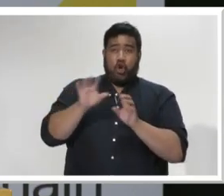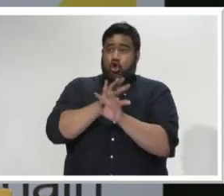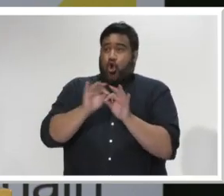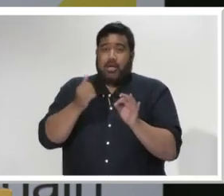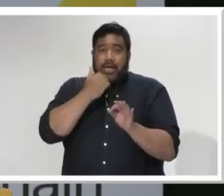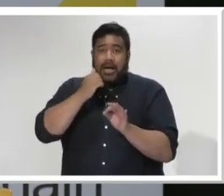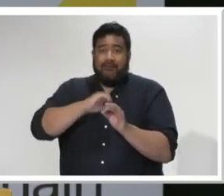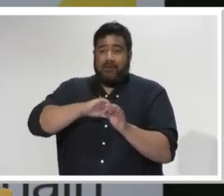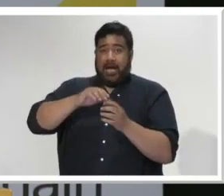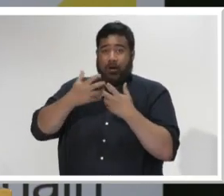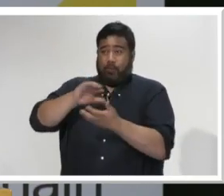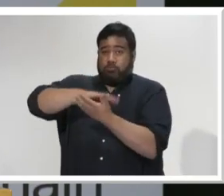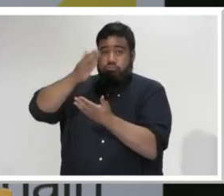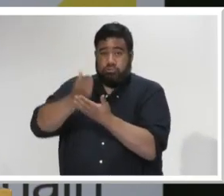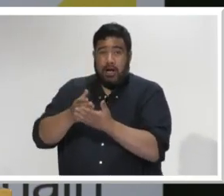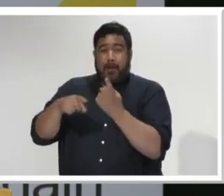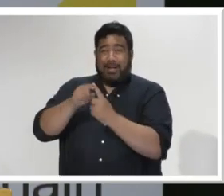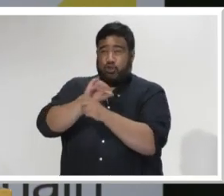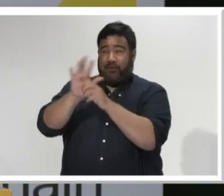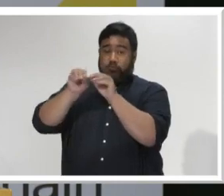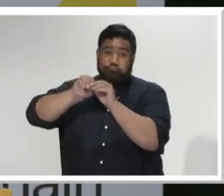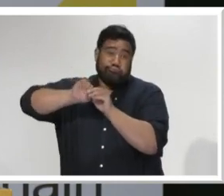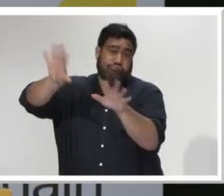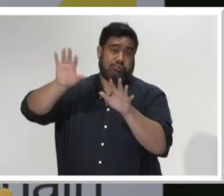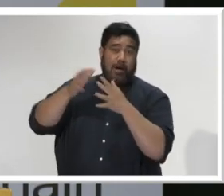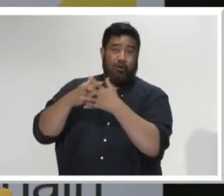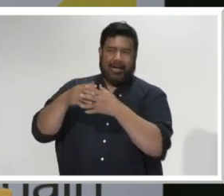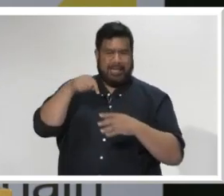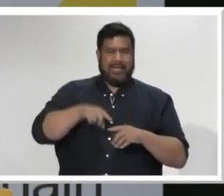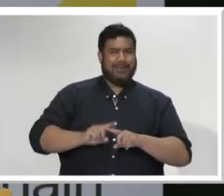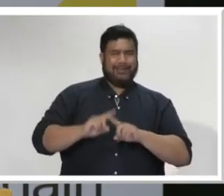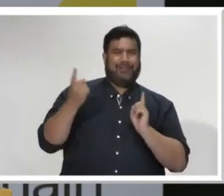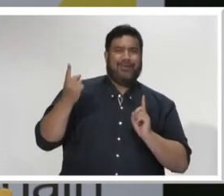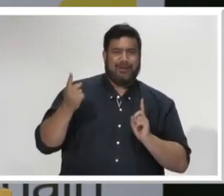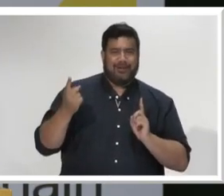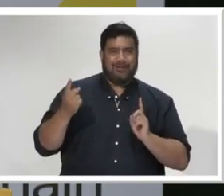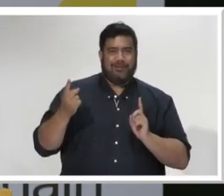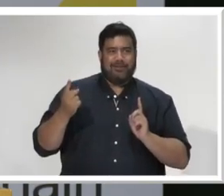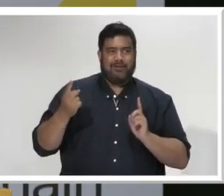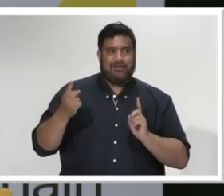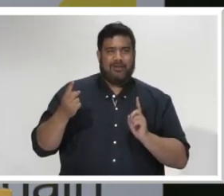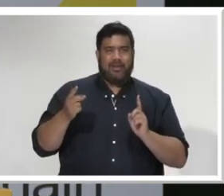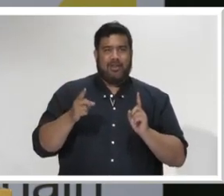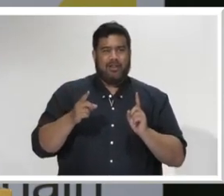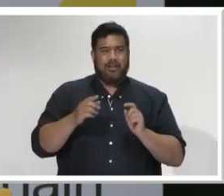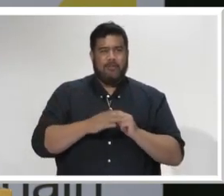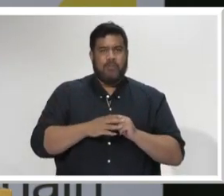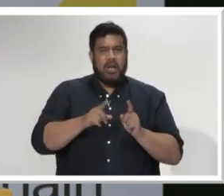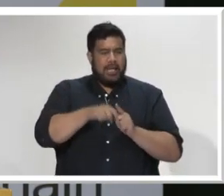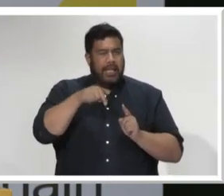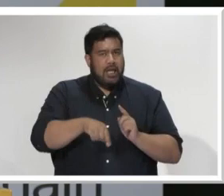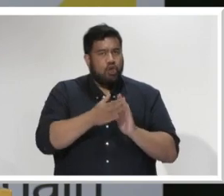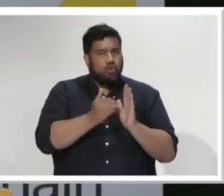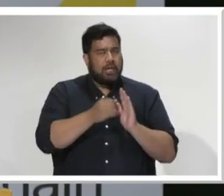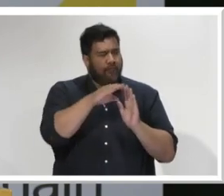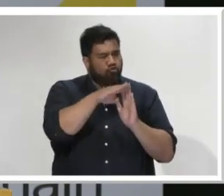really significant outbreak, is not just taking it off when it's dirty and then putting it back on. There's a very thorough process